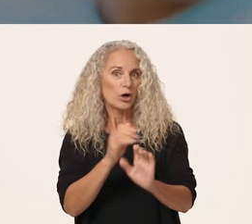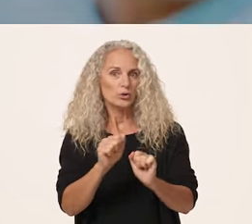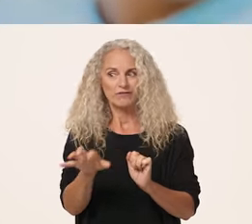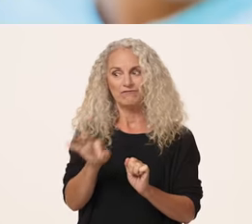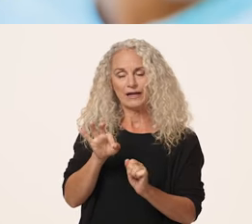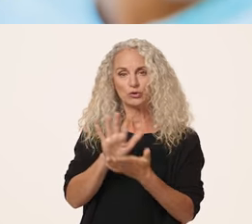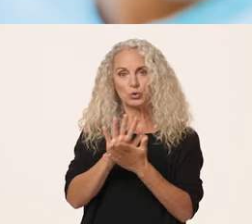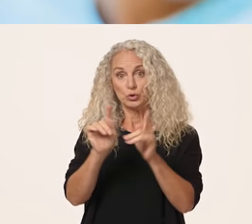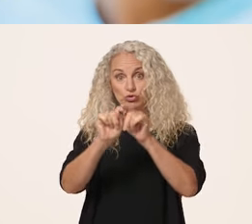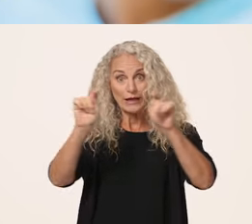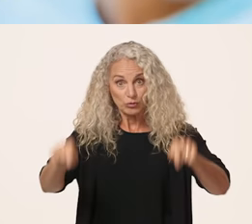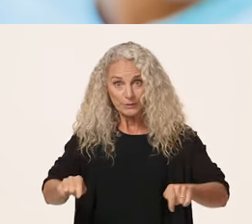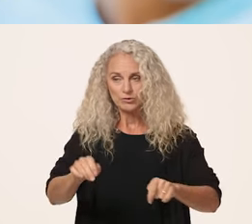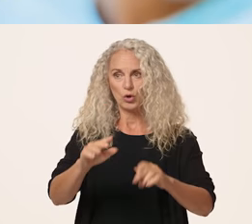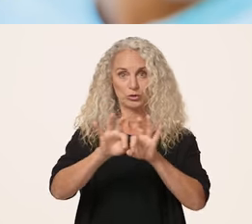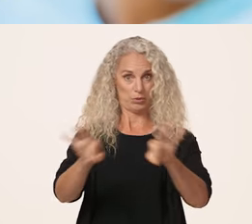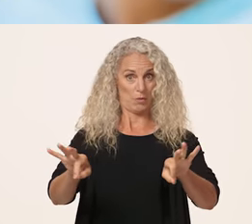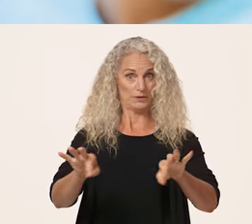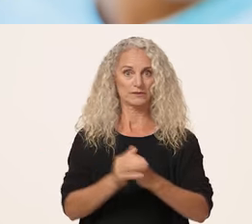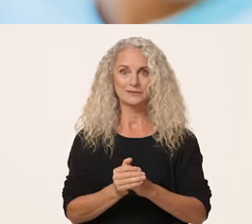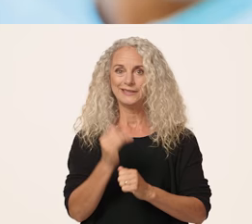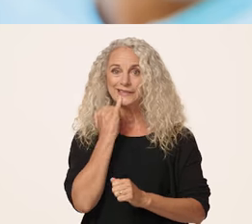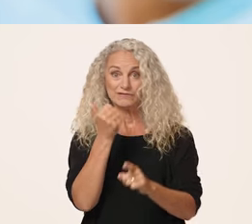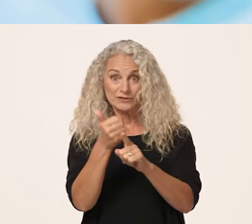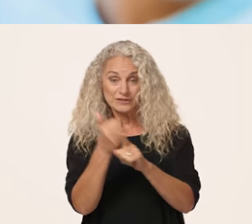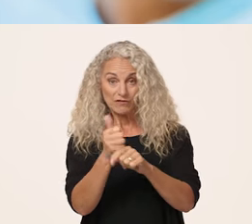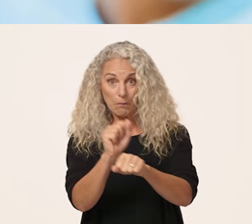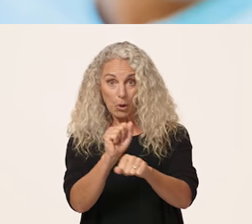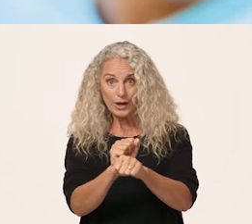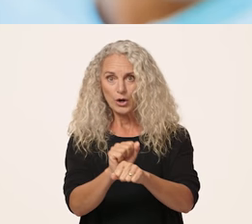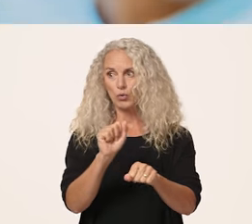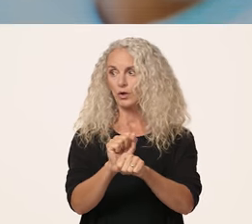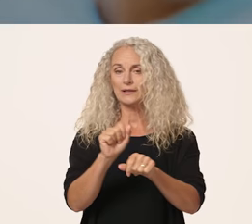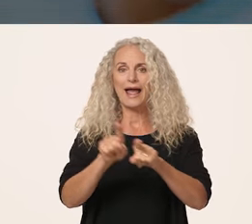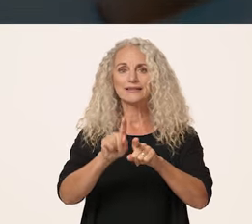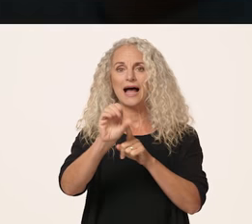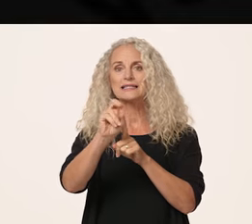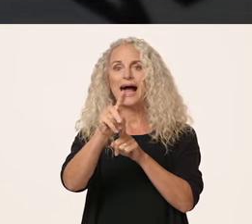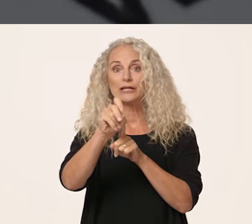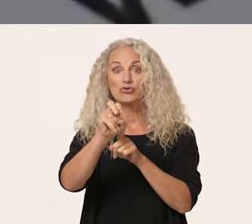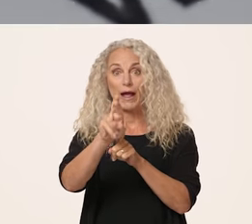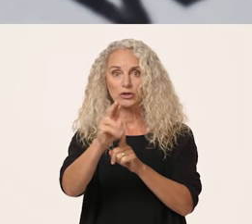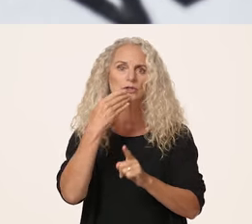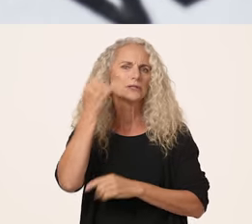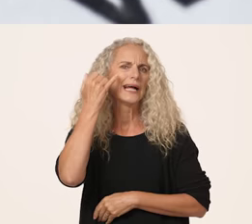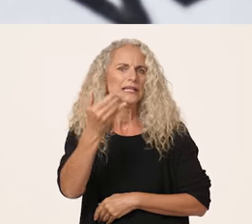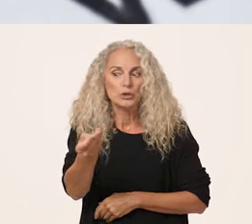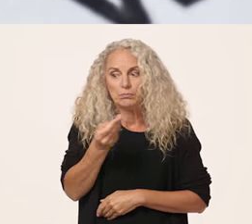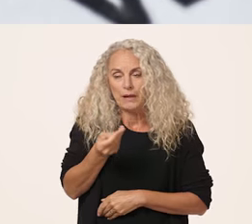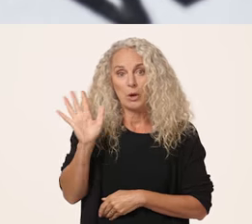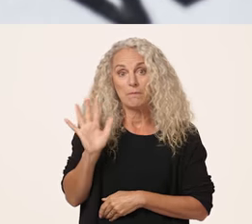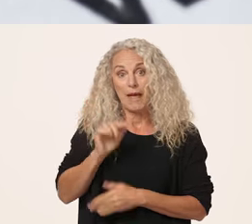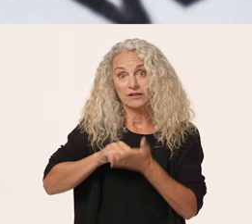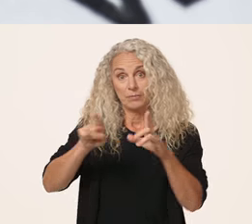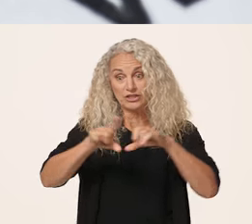sure in advance that you can locate school transcripts or diplomas. If you've been self-employed or worked as a contractor, it's a good idea to pull out